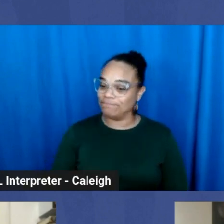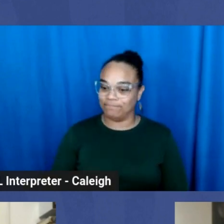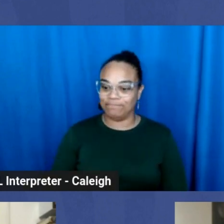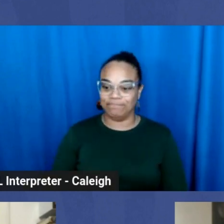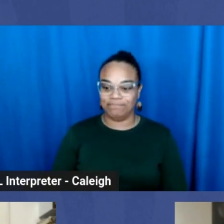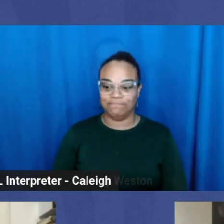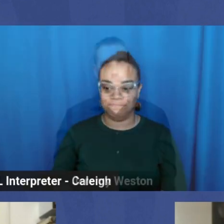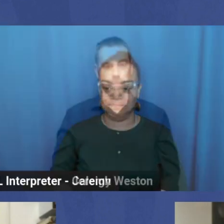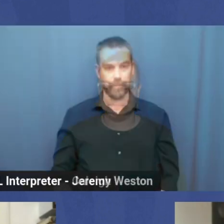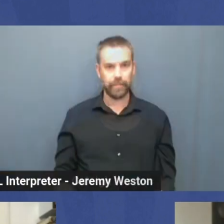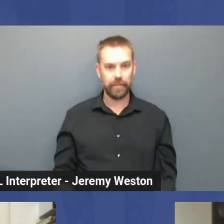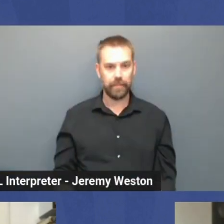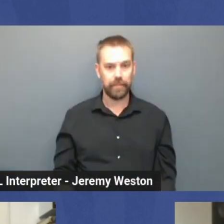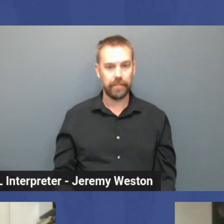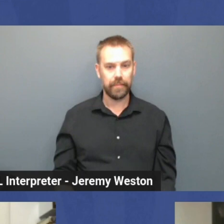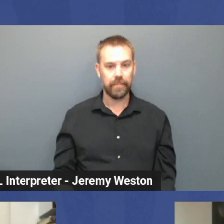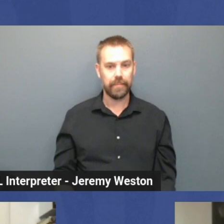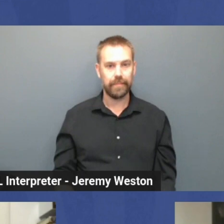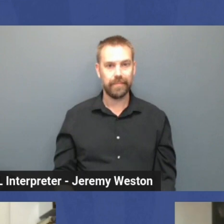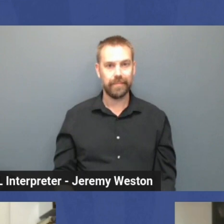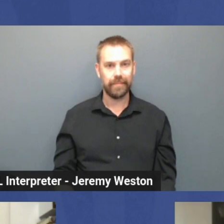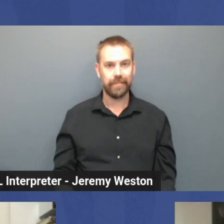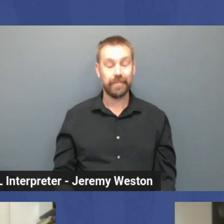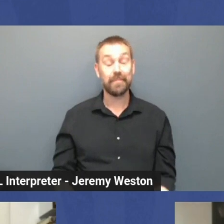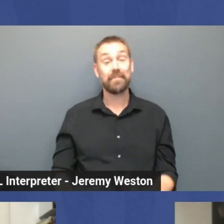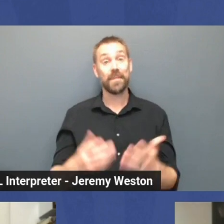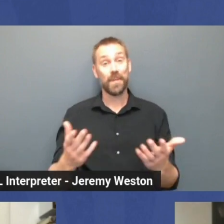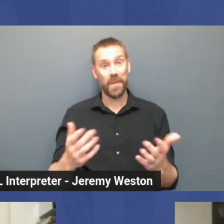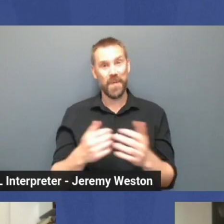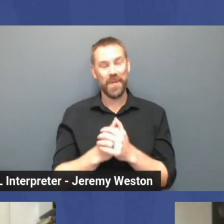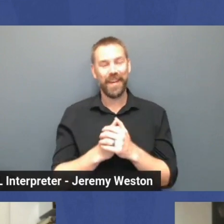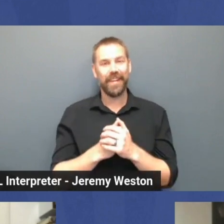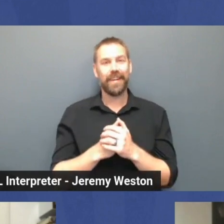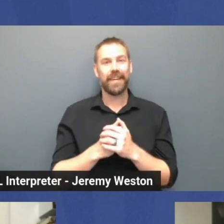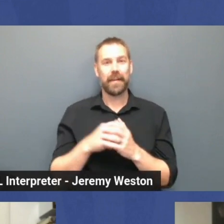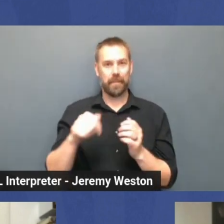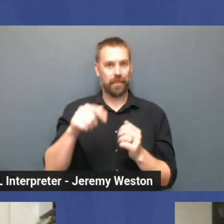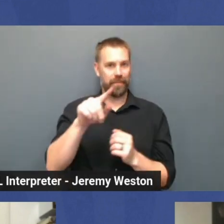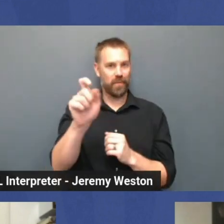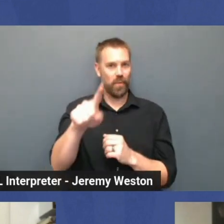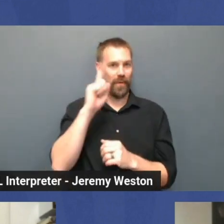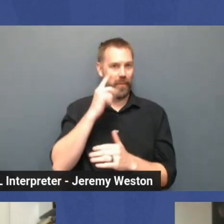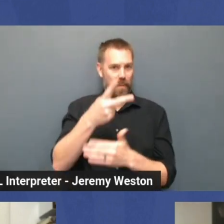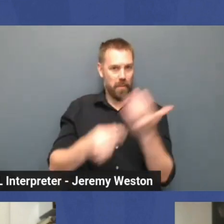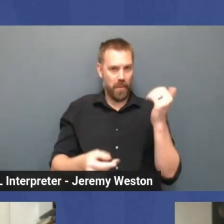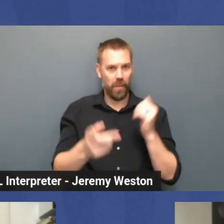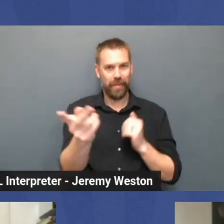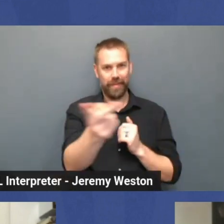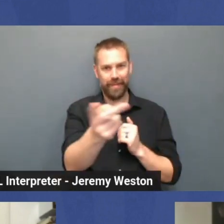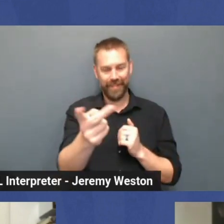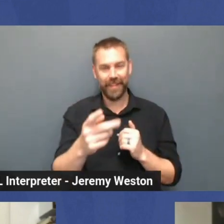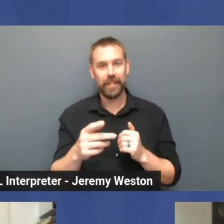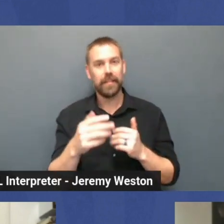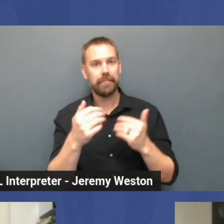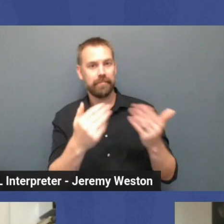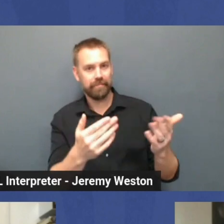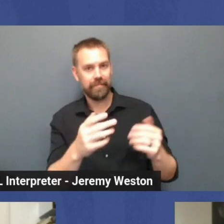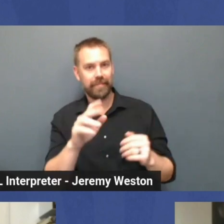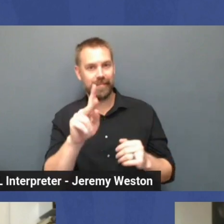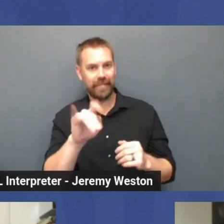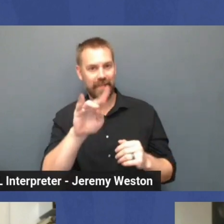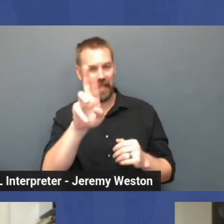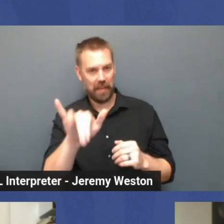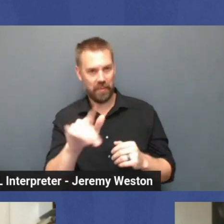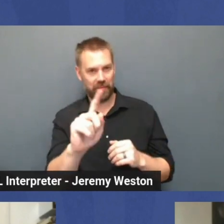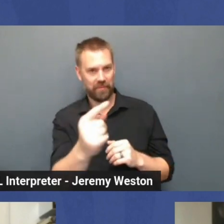you for sharing that. So this question is for the both of you. We'll start with you, Kimberly. If a